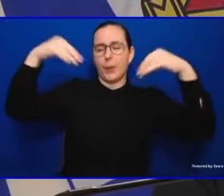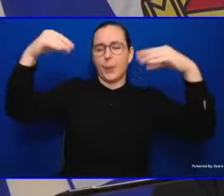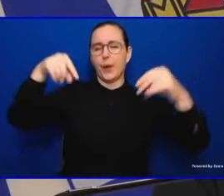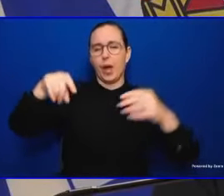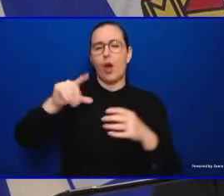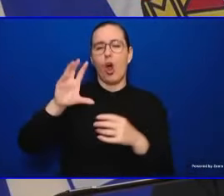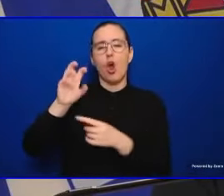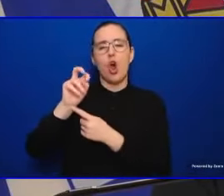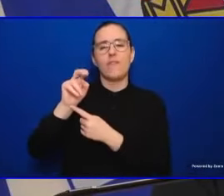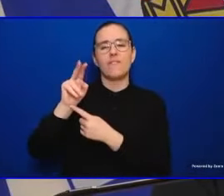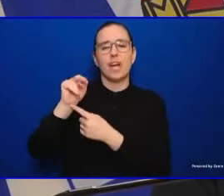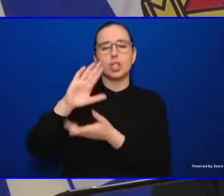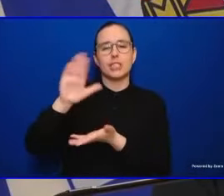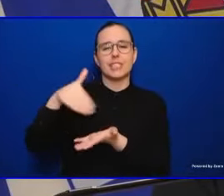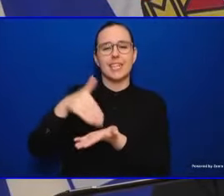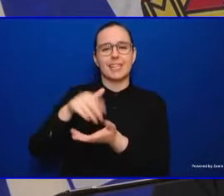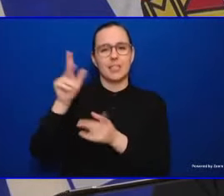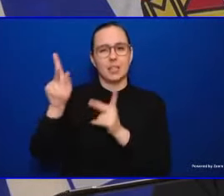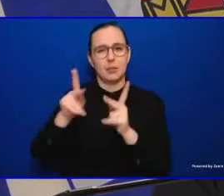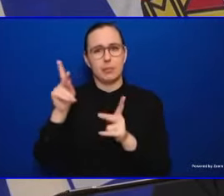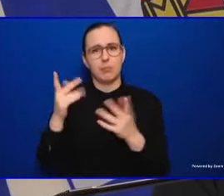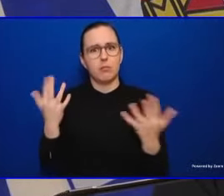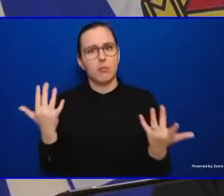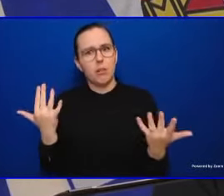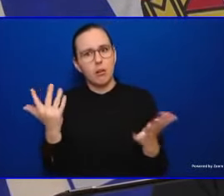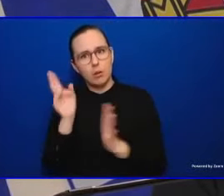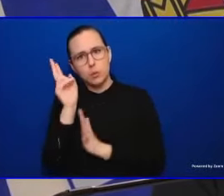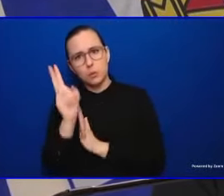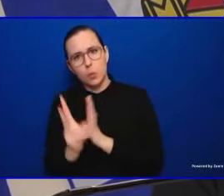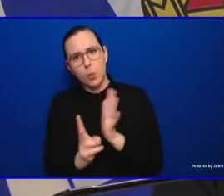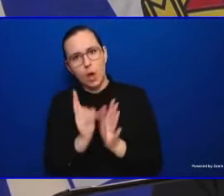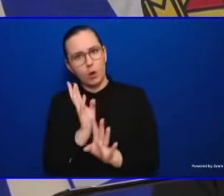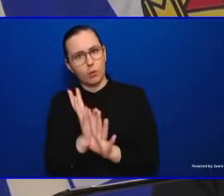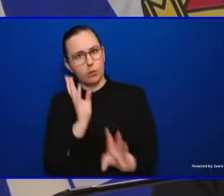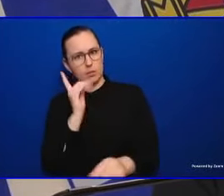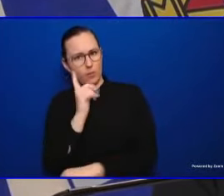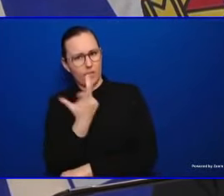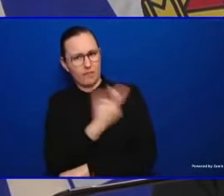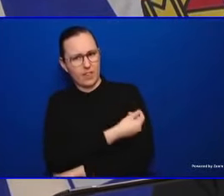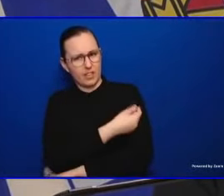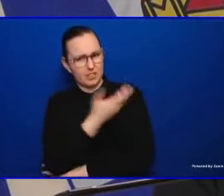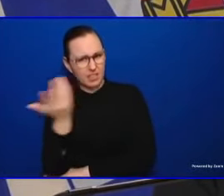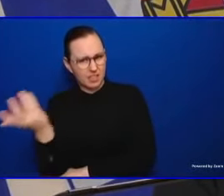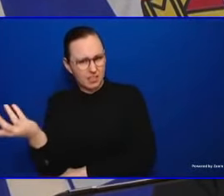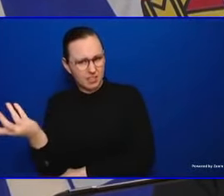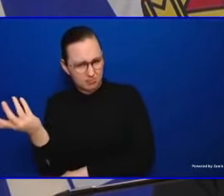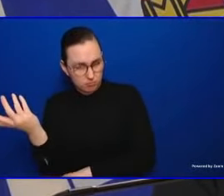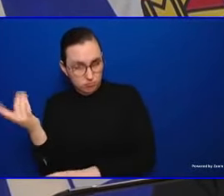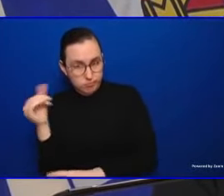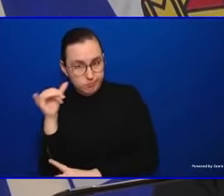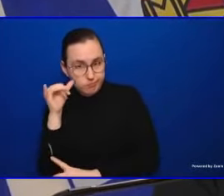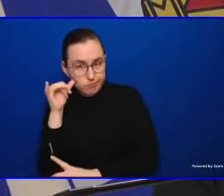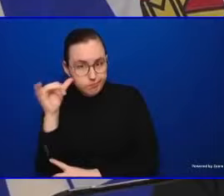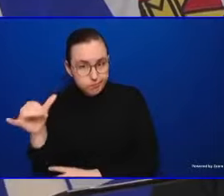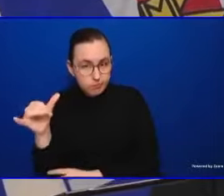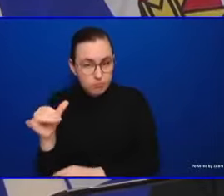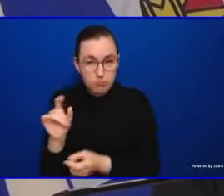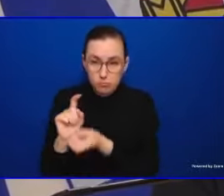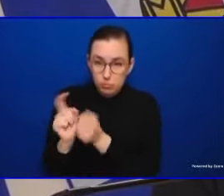made there? And are you worried about the fact that hundreds of thousands of people will be hitting 6 months in the next few weeks, and